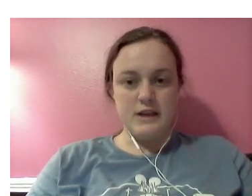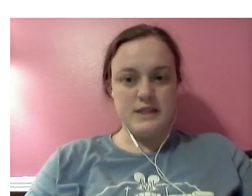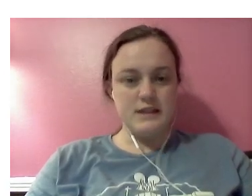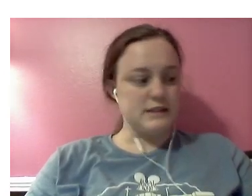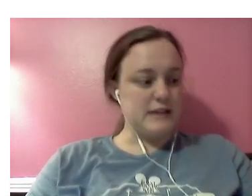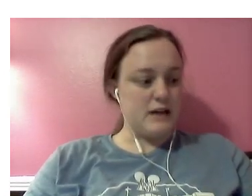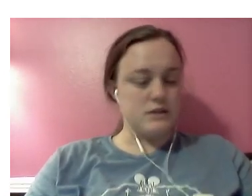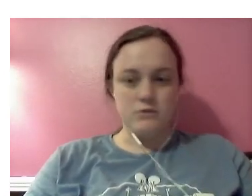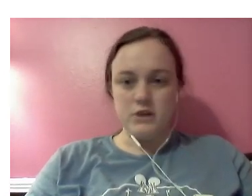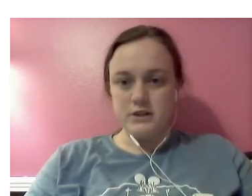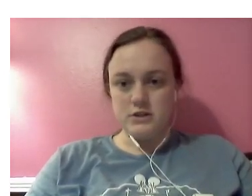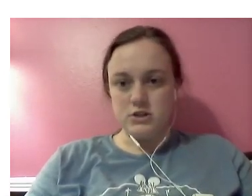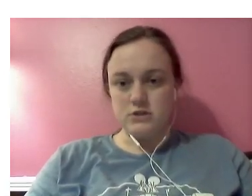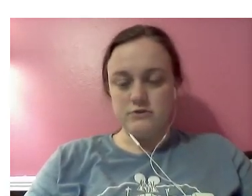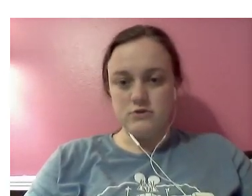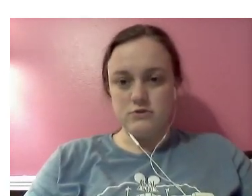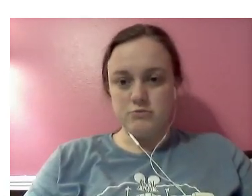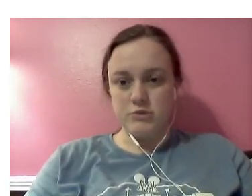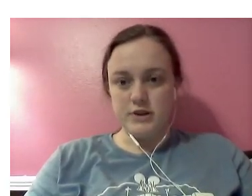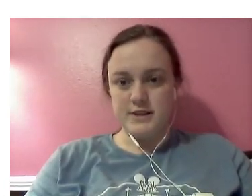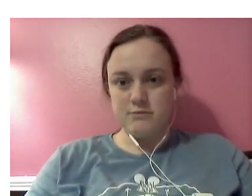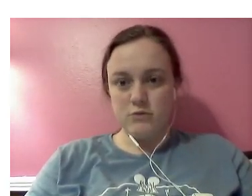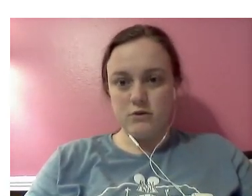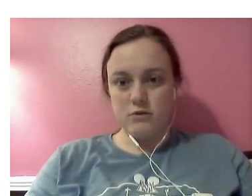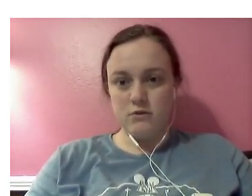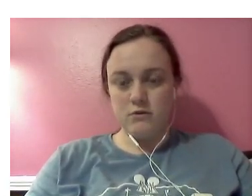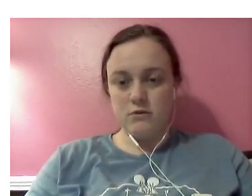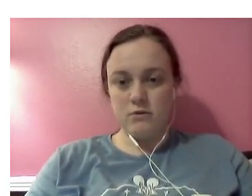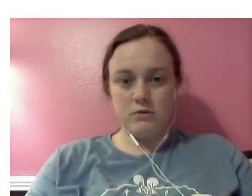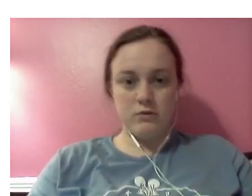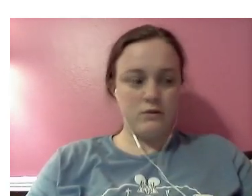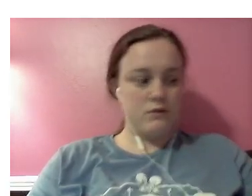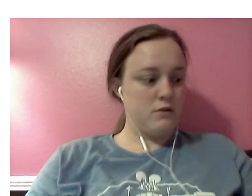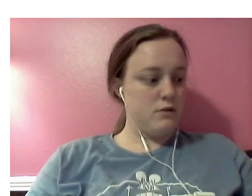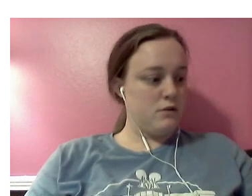and then this last one is pretty small.